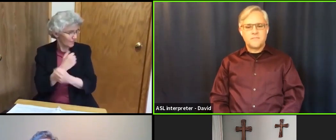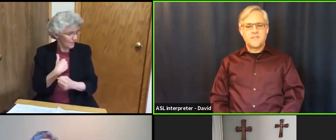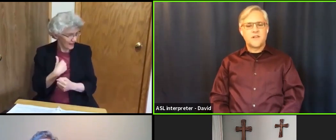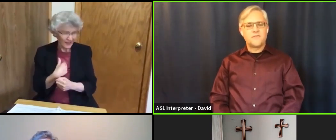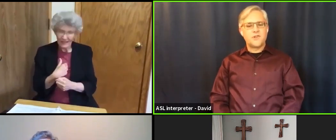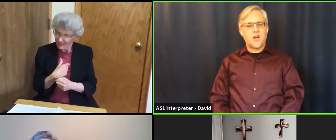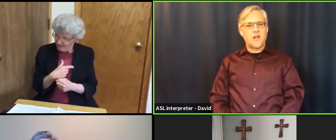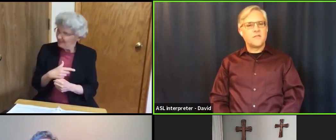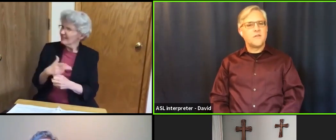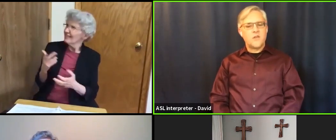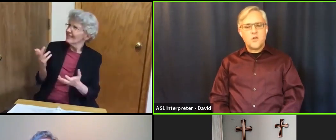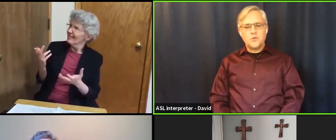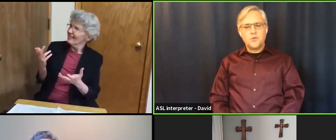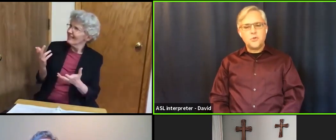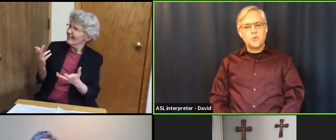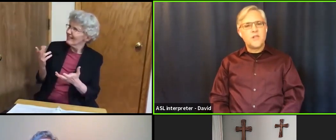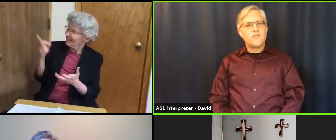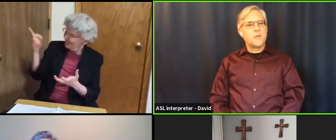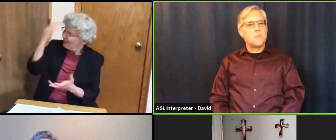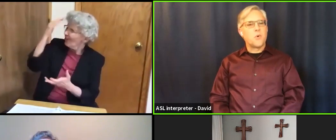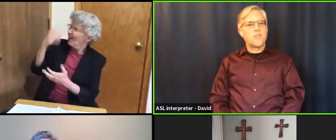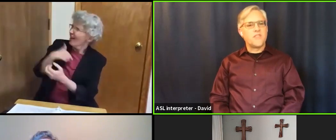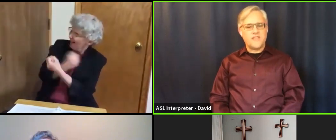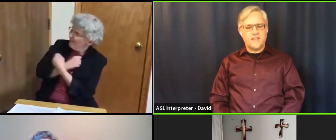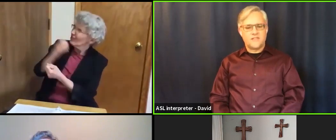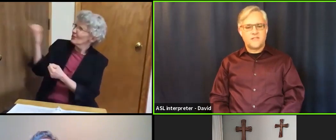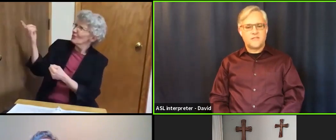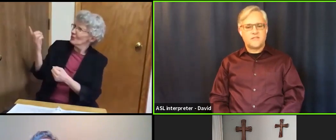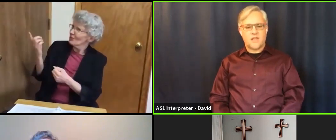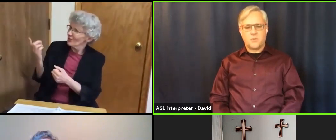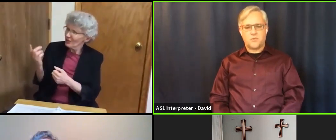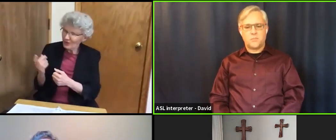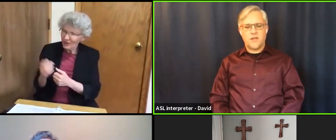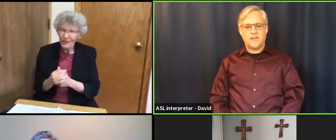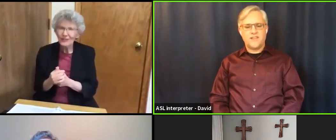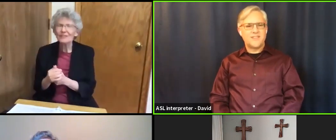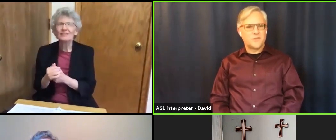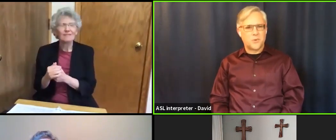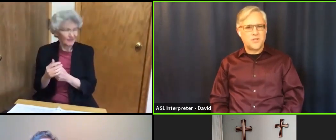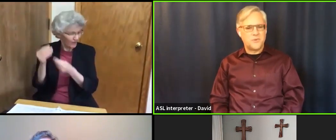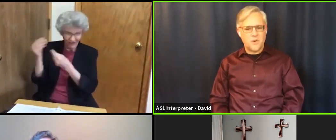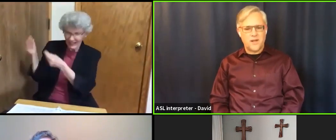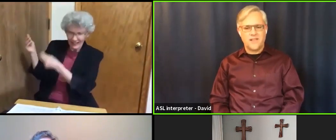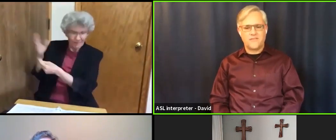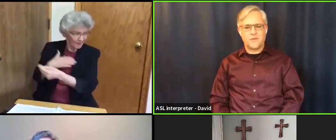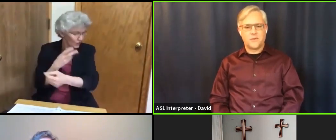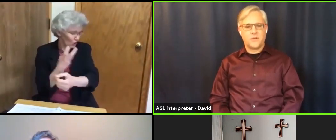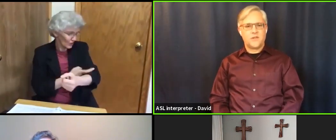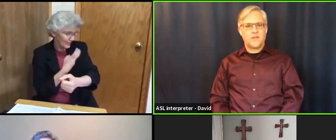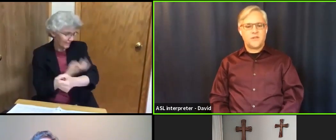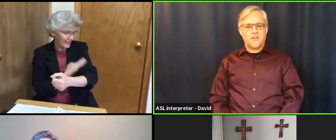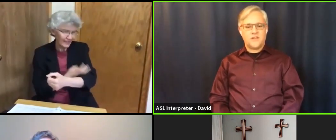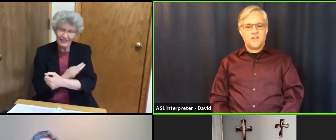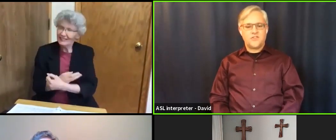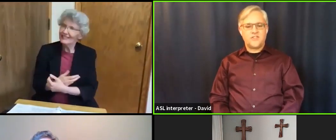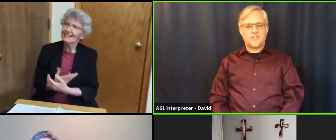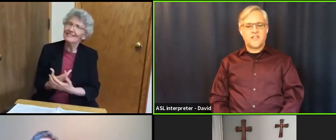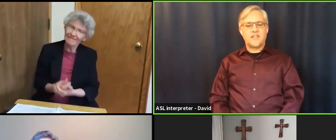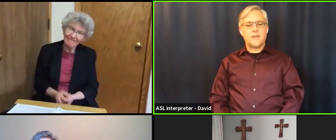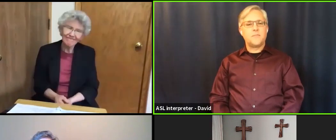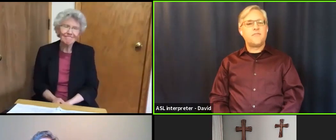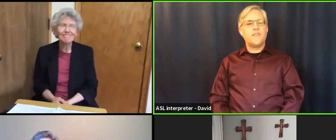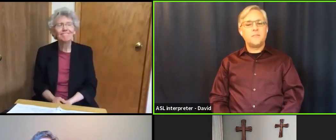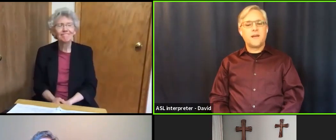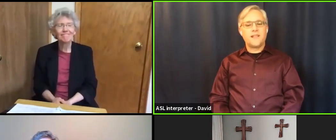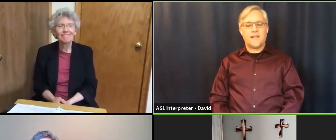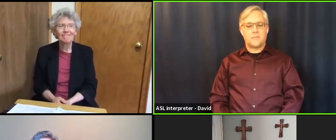"Simon, son of John, do you love me more than these?" Simon replied, "Yes, Lord, you know I love you." Jesus said